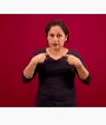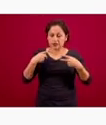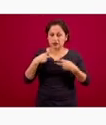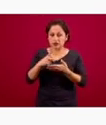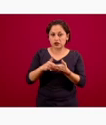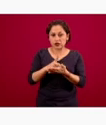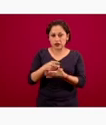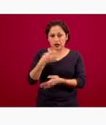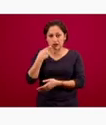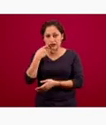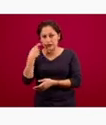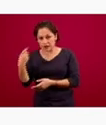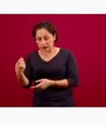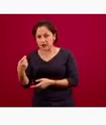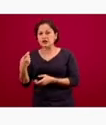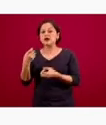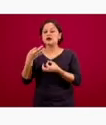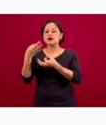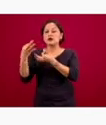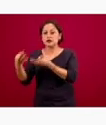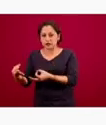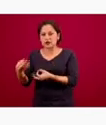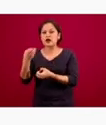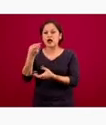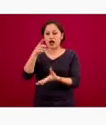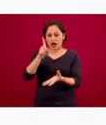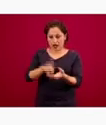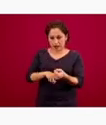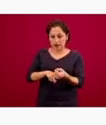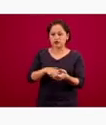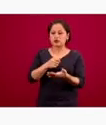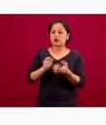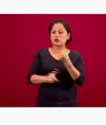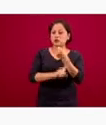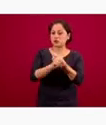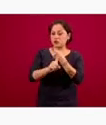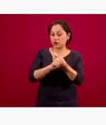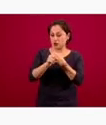338 primary centers for the attention of